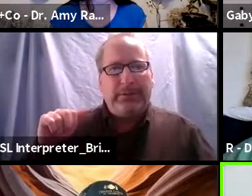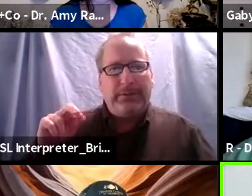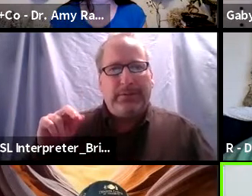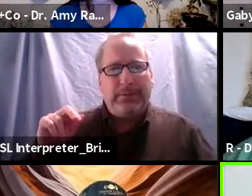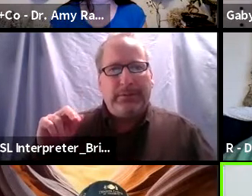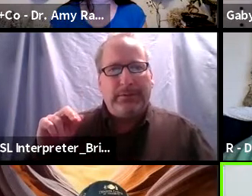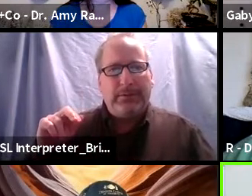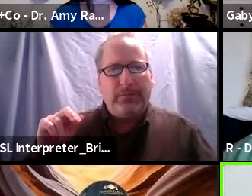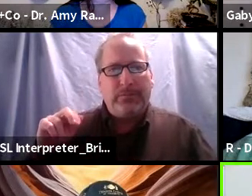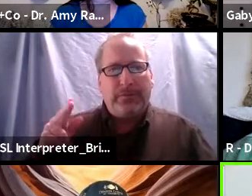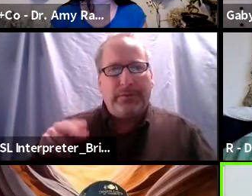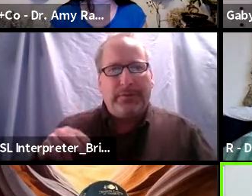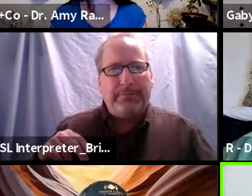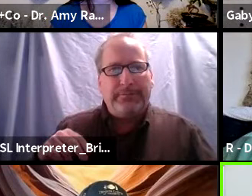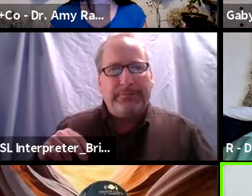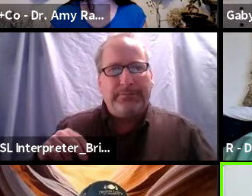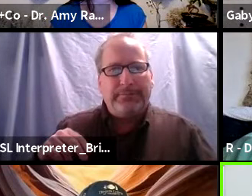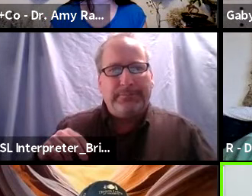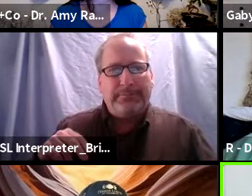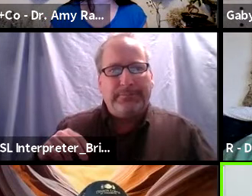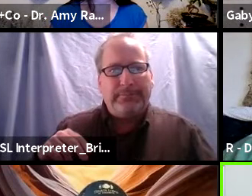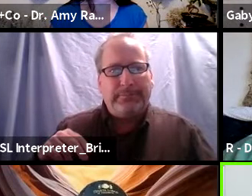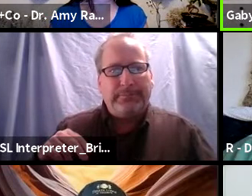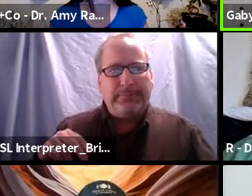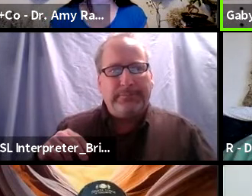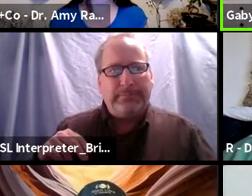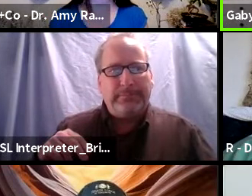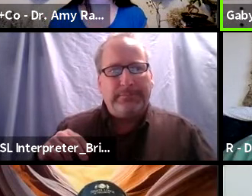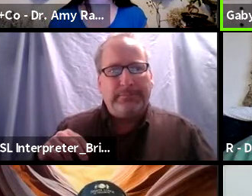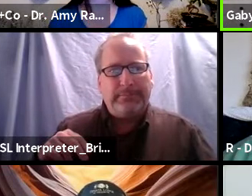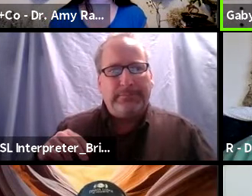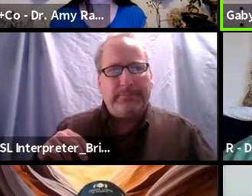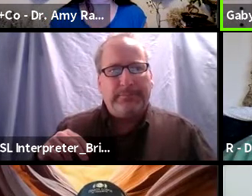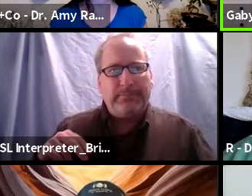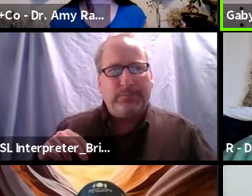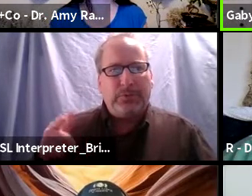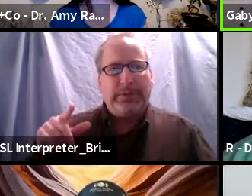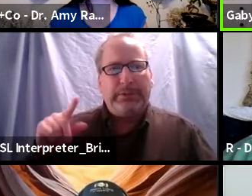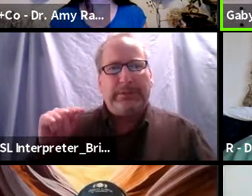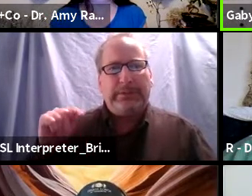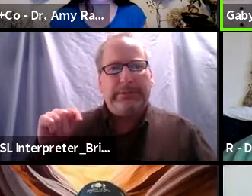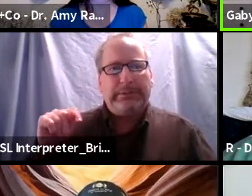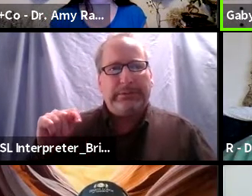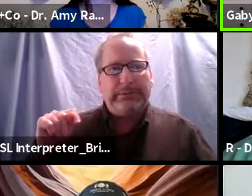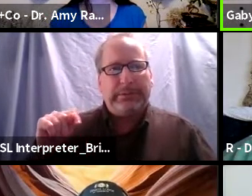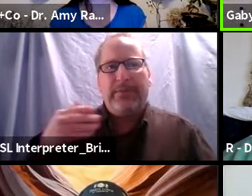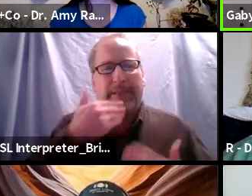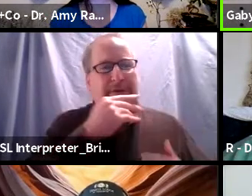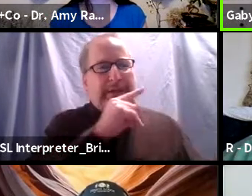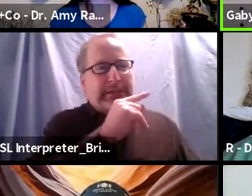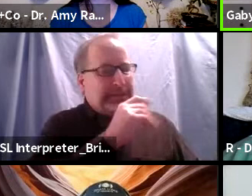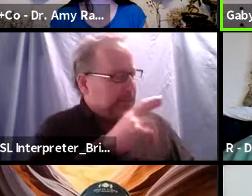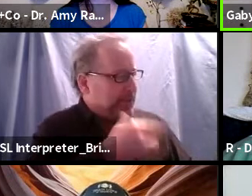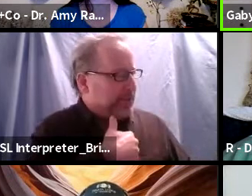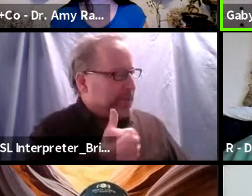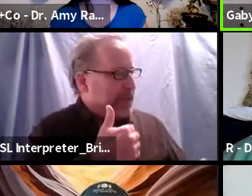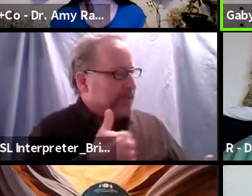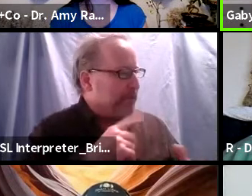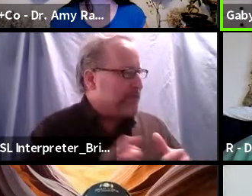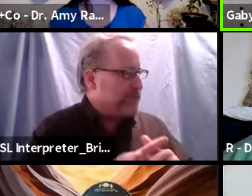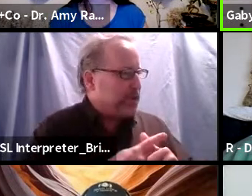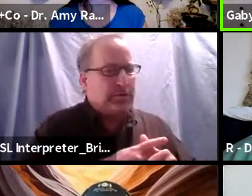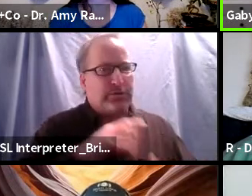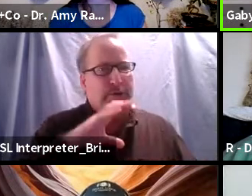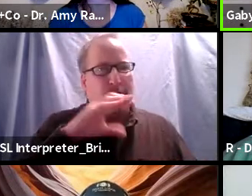I'll go to Gabby. Thanks. Thank you, Taylor. We're excited to have our first facilitated session with a co-host,